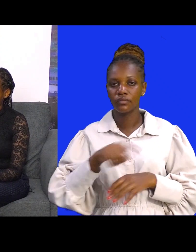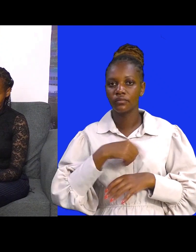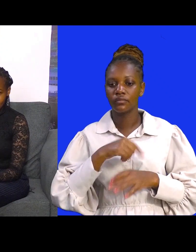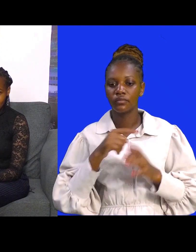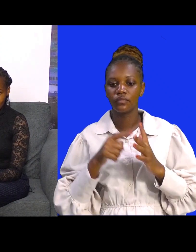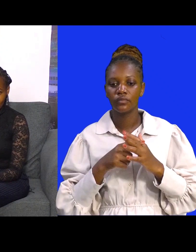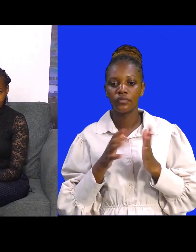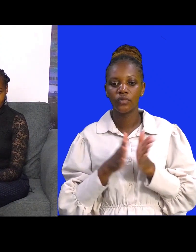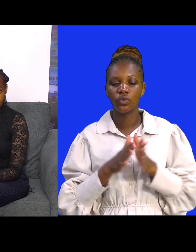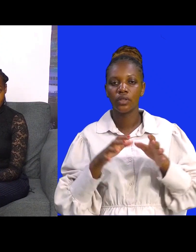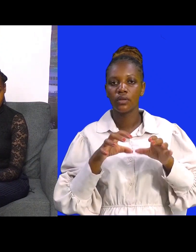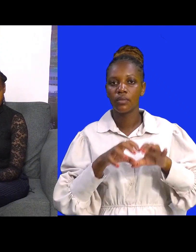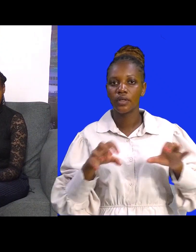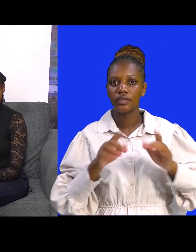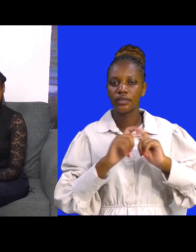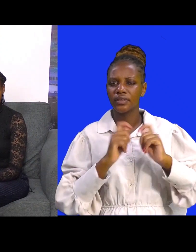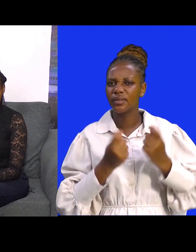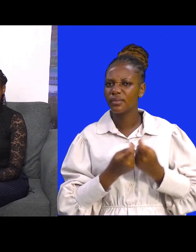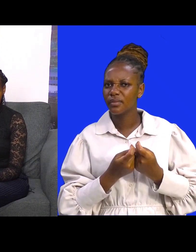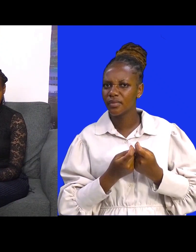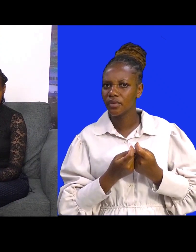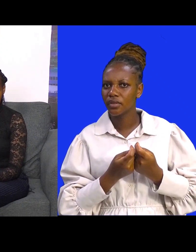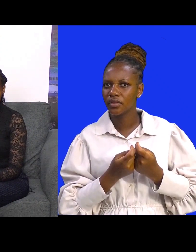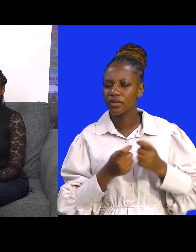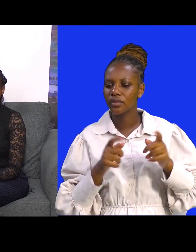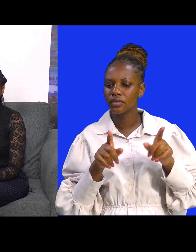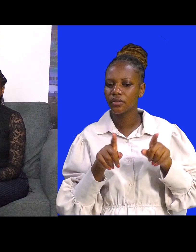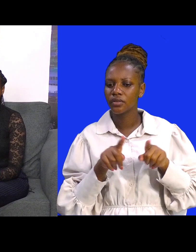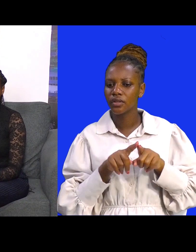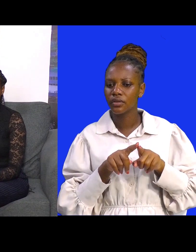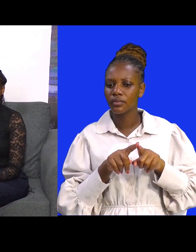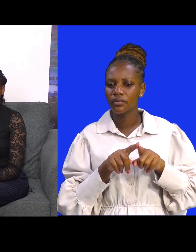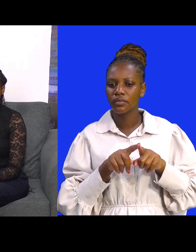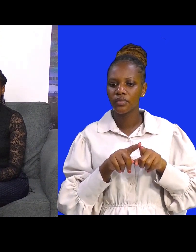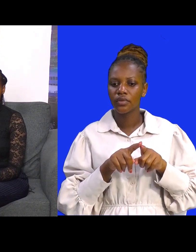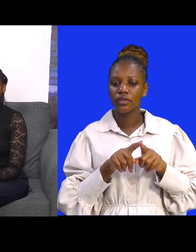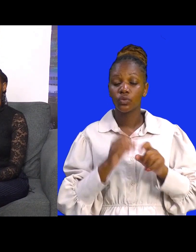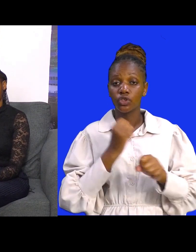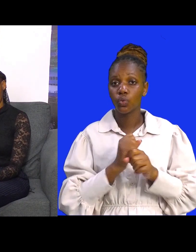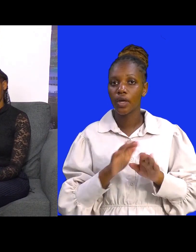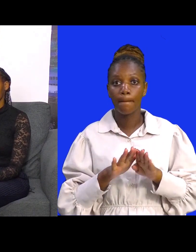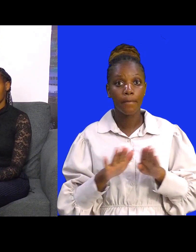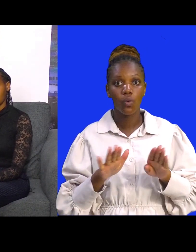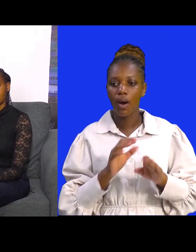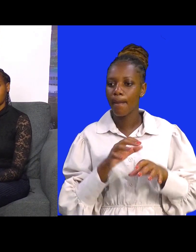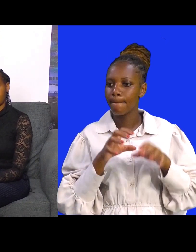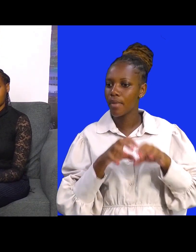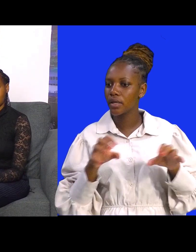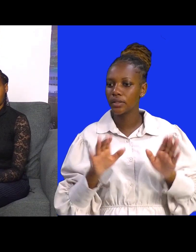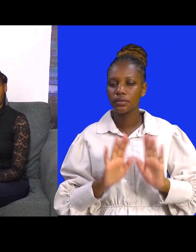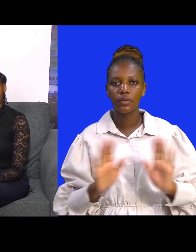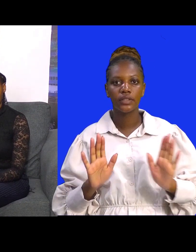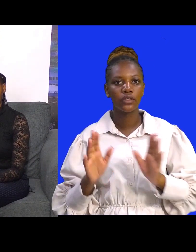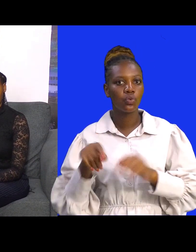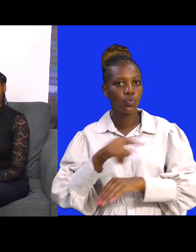It has we started with a marketing agency in 2017, which was doing purely it was marketing